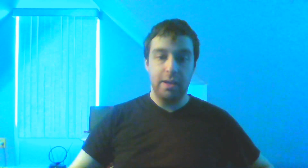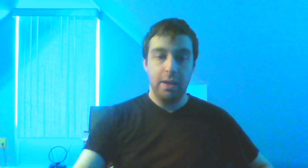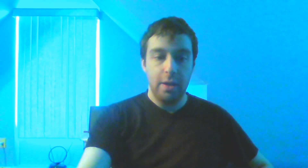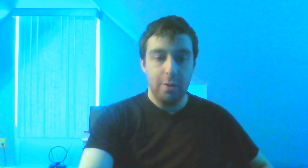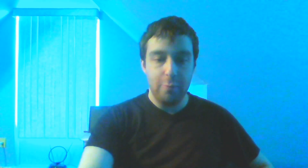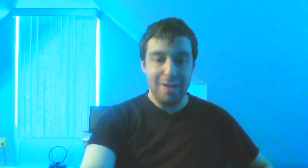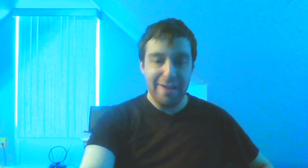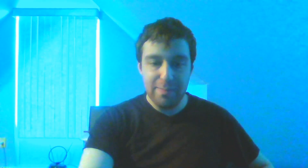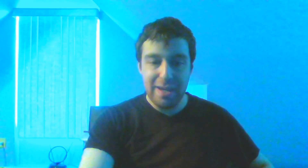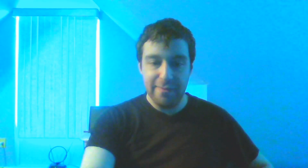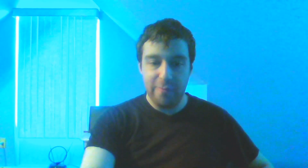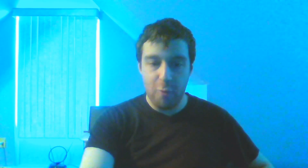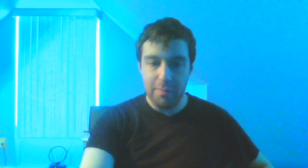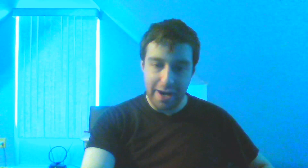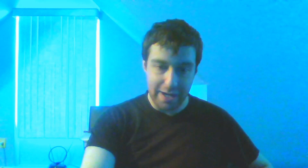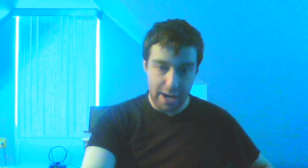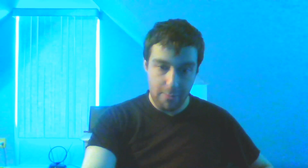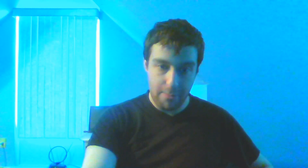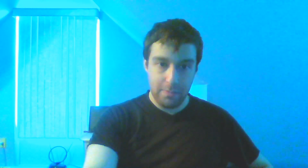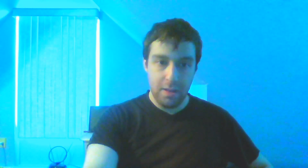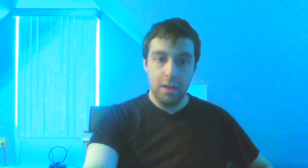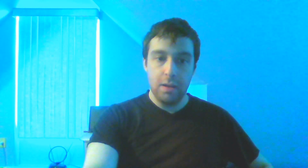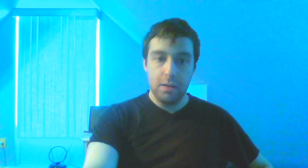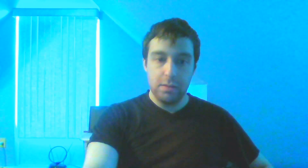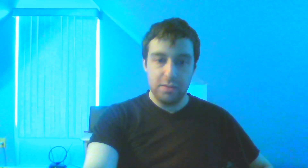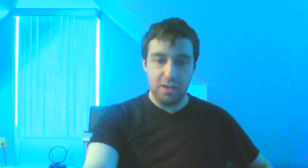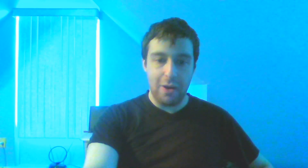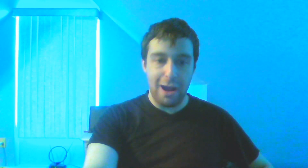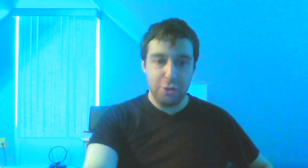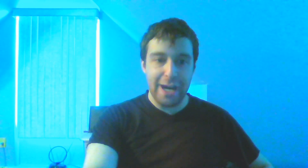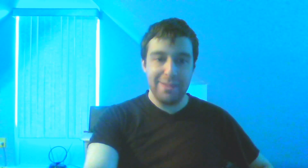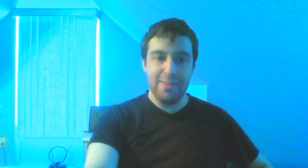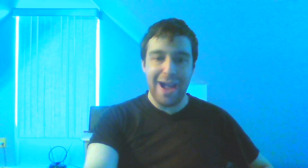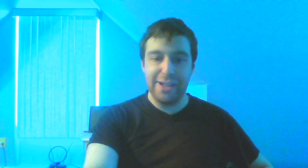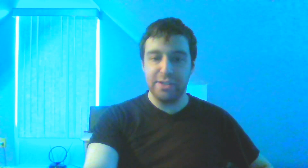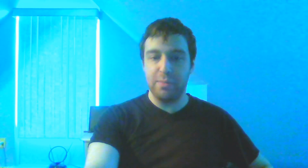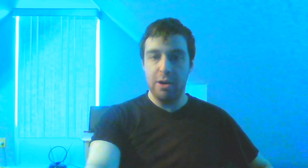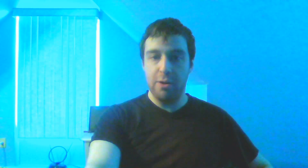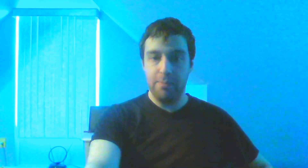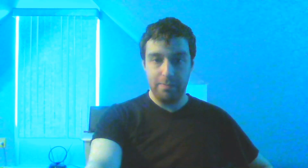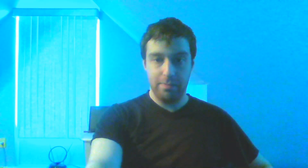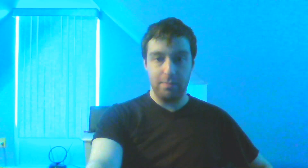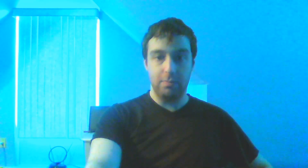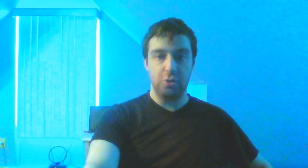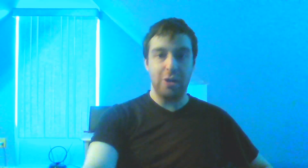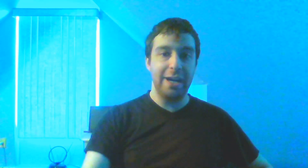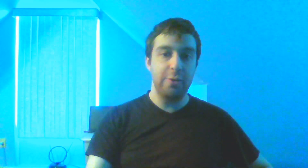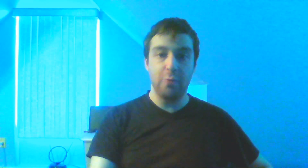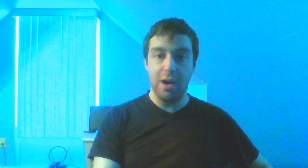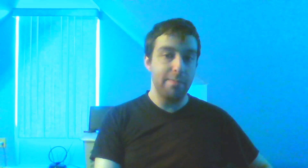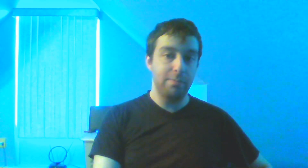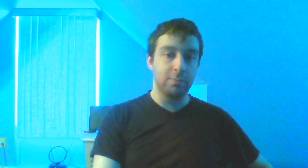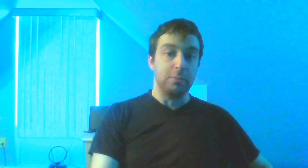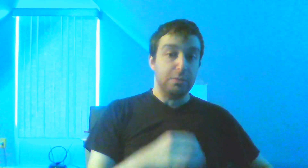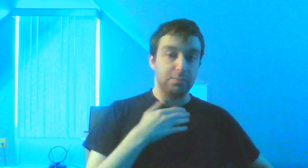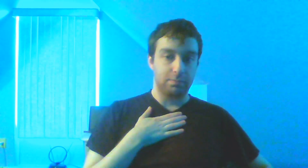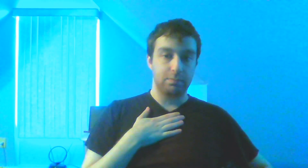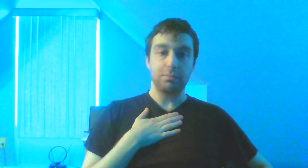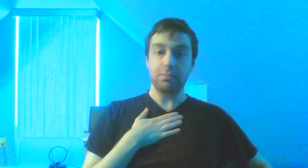Because we have to be informed right now. So I'll try to be back tomorrow. Try